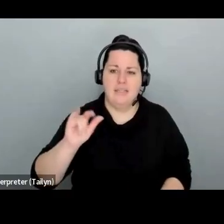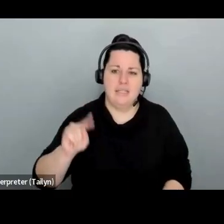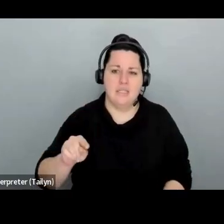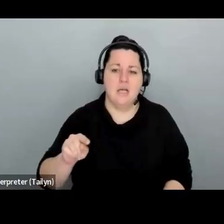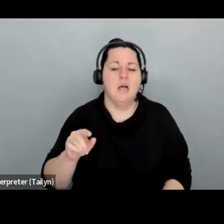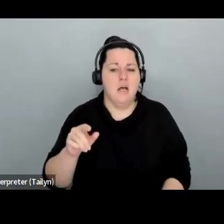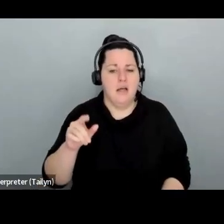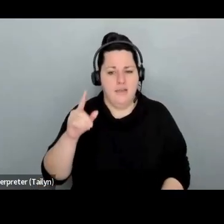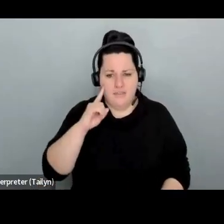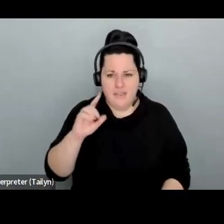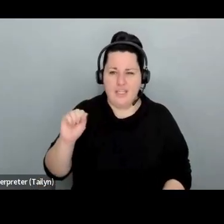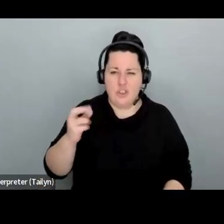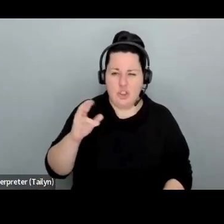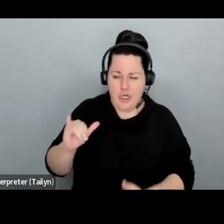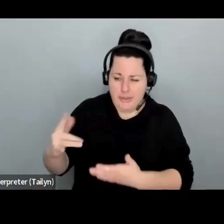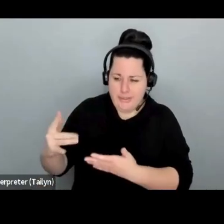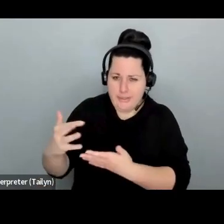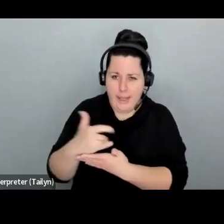up.